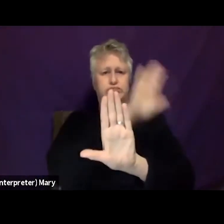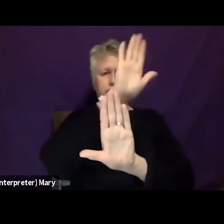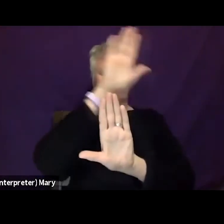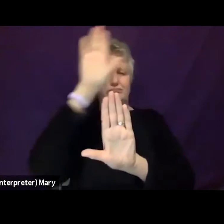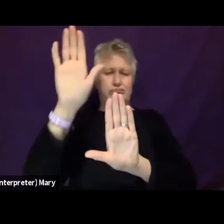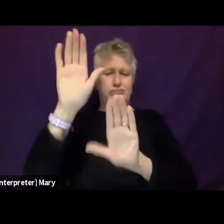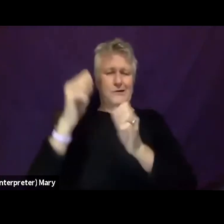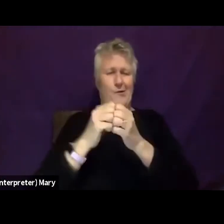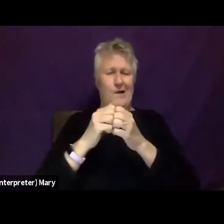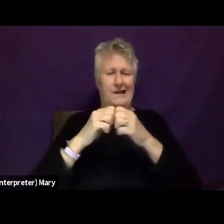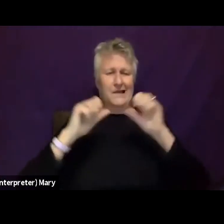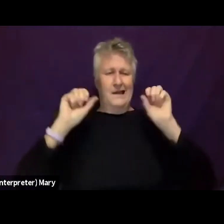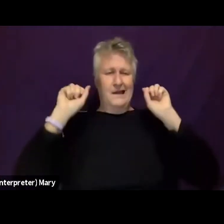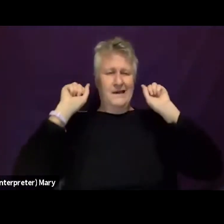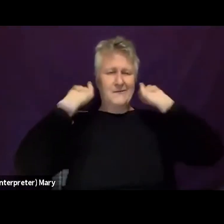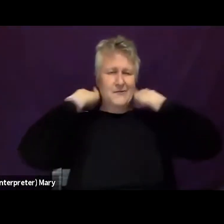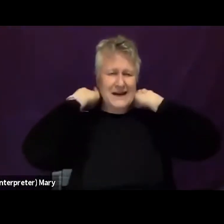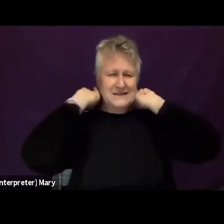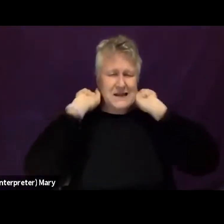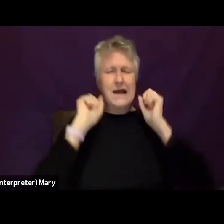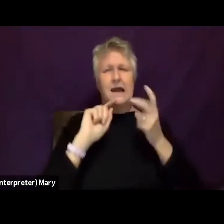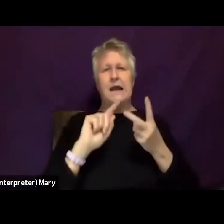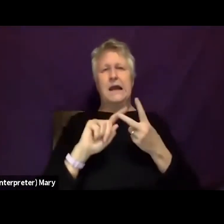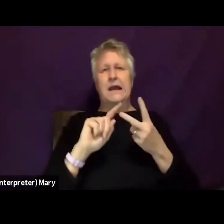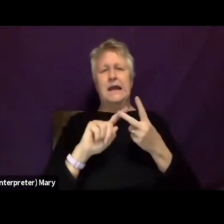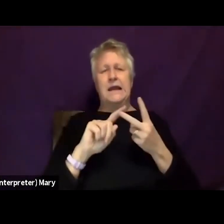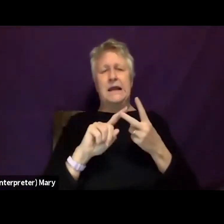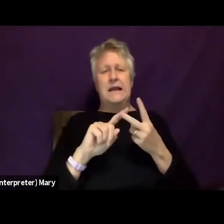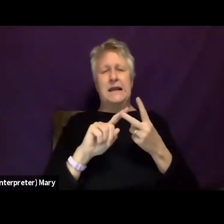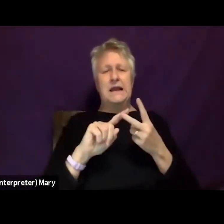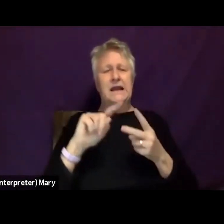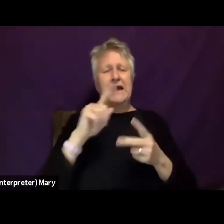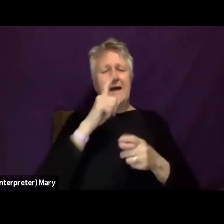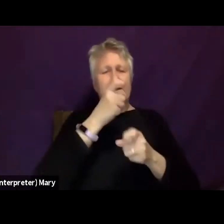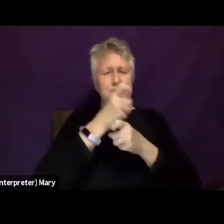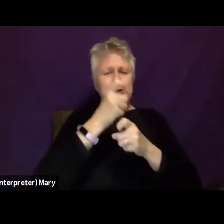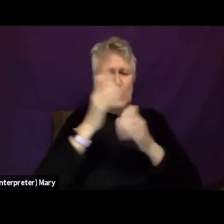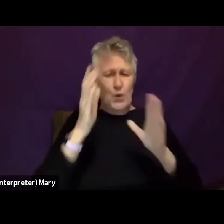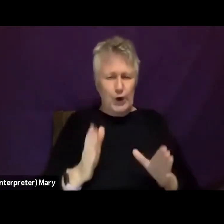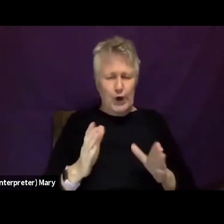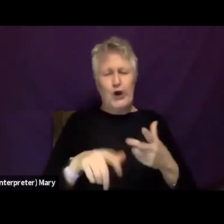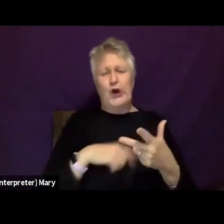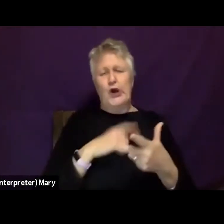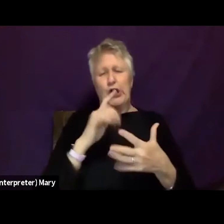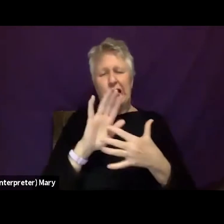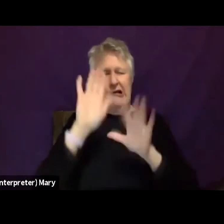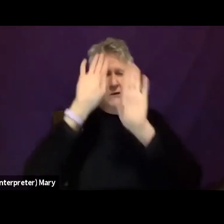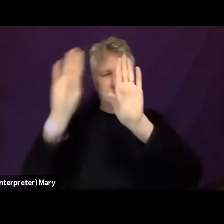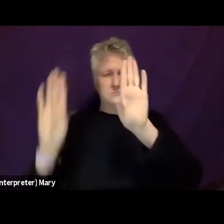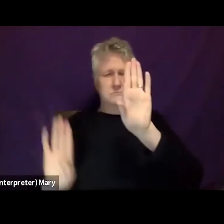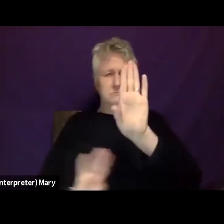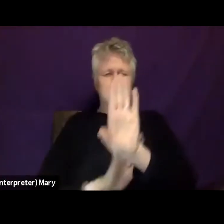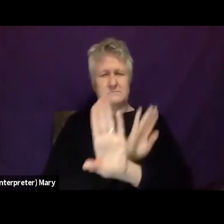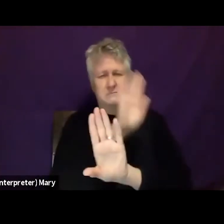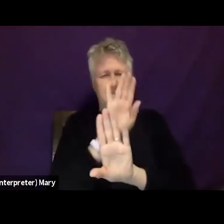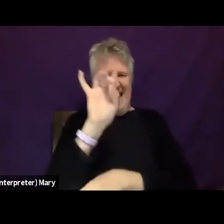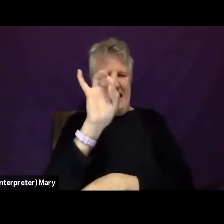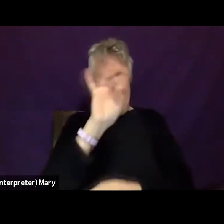Frankenstein, the Joker, with different sayings. The one I'm working on tonight, like I said, was um,